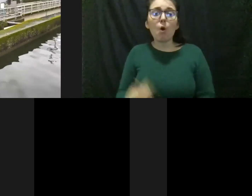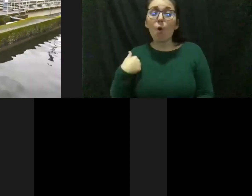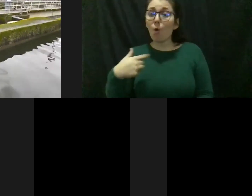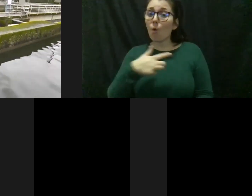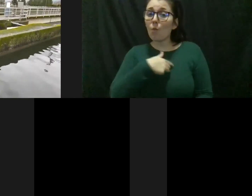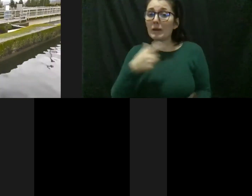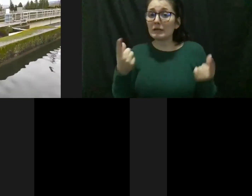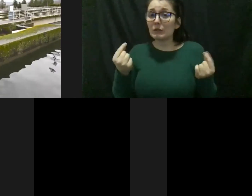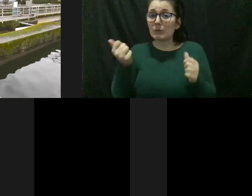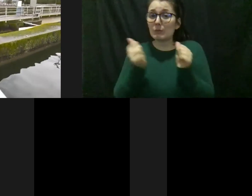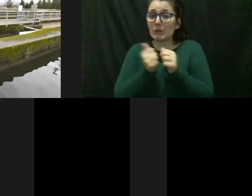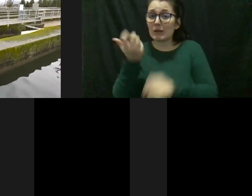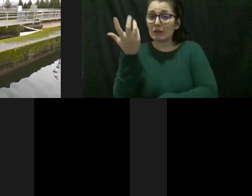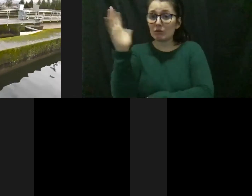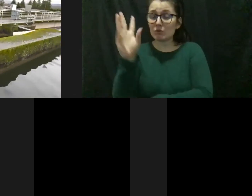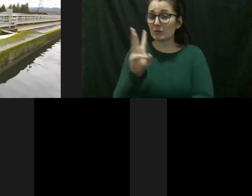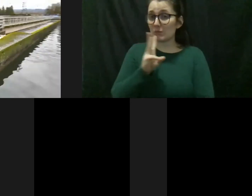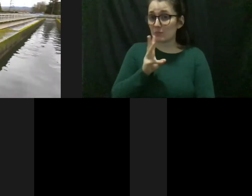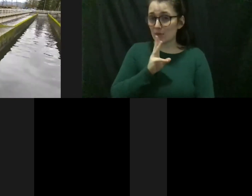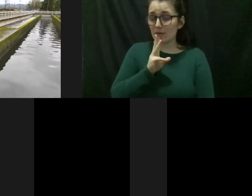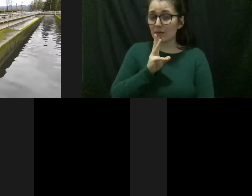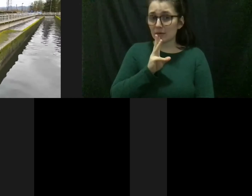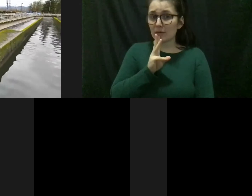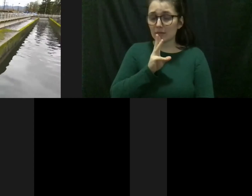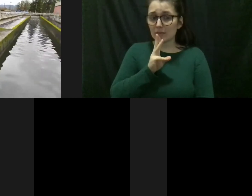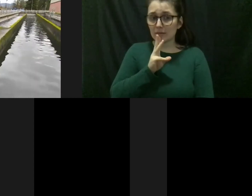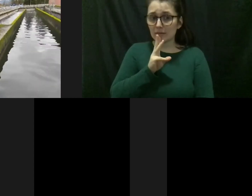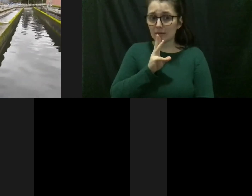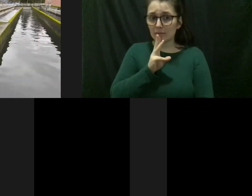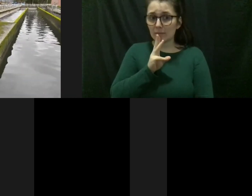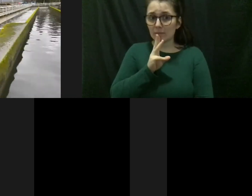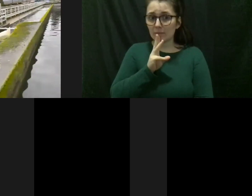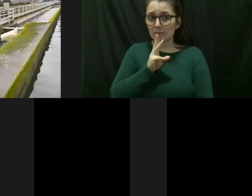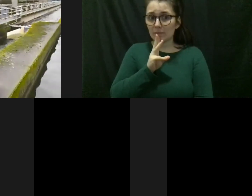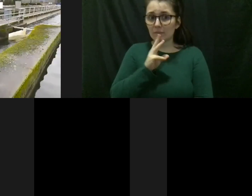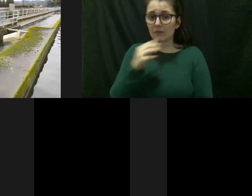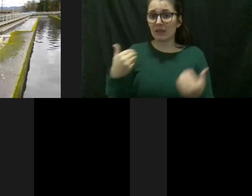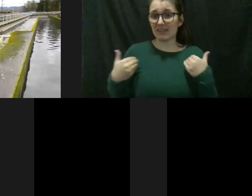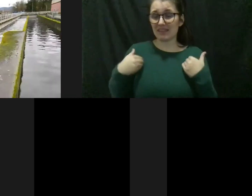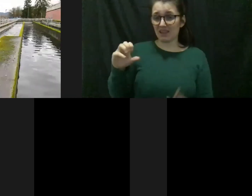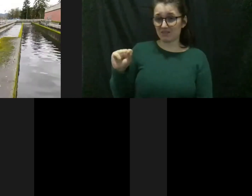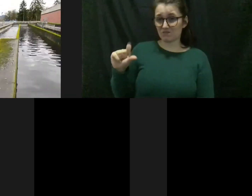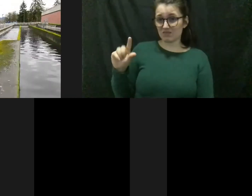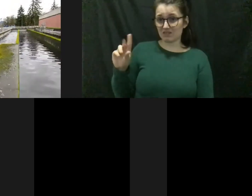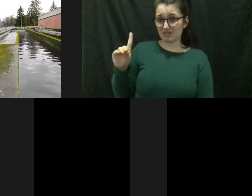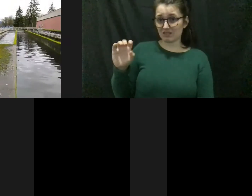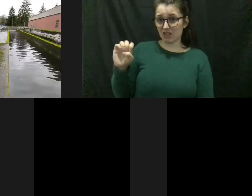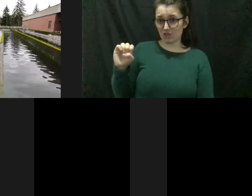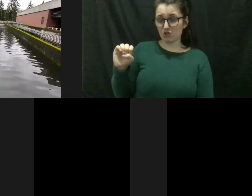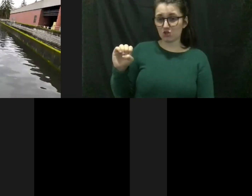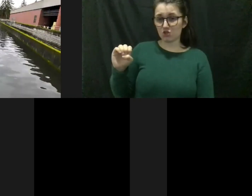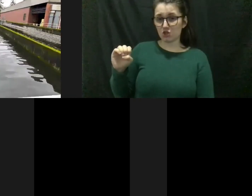to get some partnerships going. We have some interests, and so that's what we want to start using recycled water too, and that'd be more like